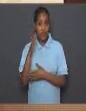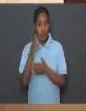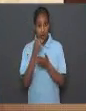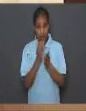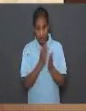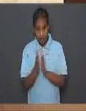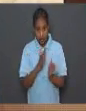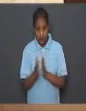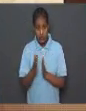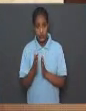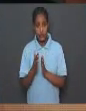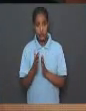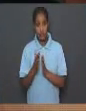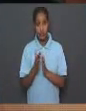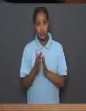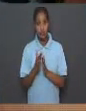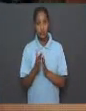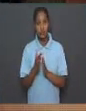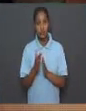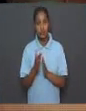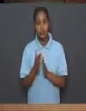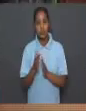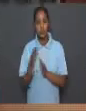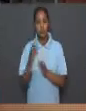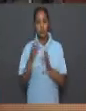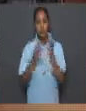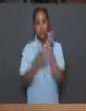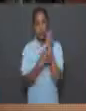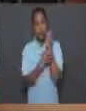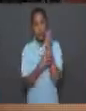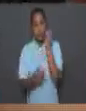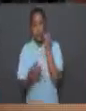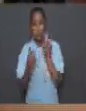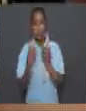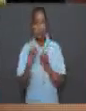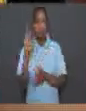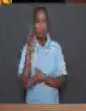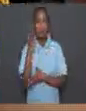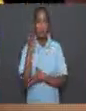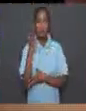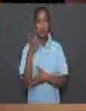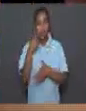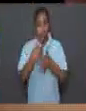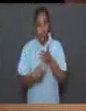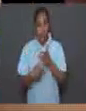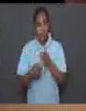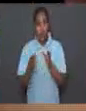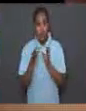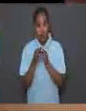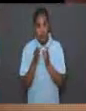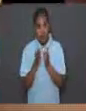an incision into the bark of the tree, and the resulting sap is